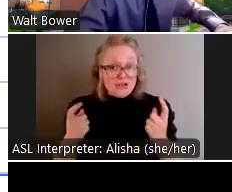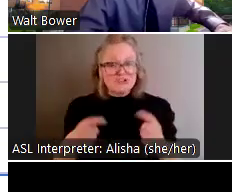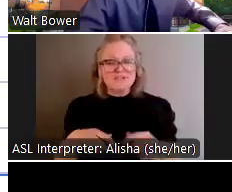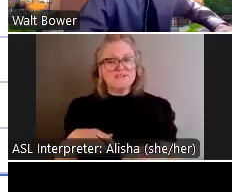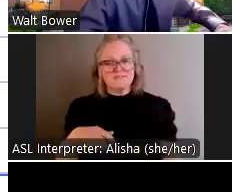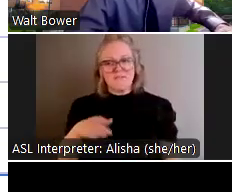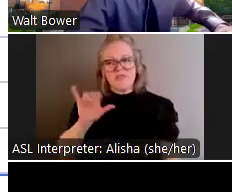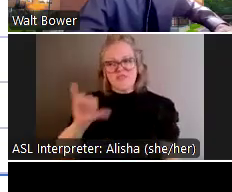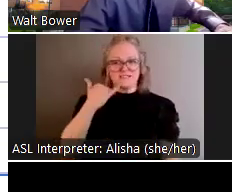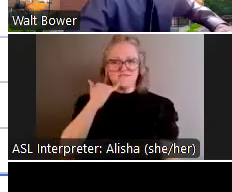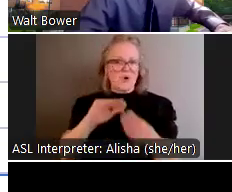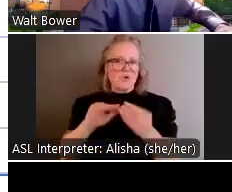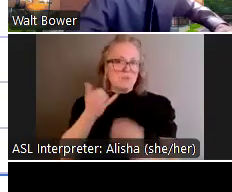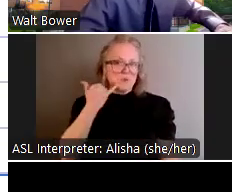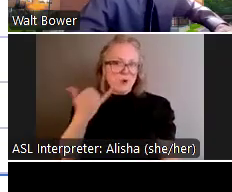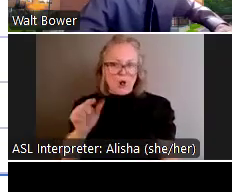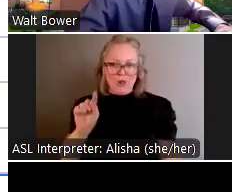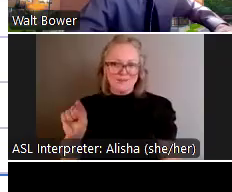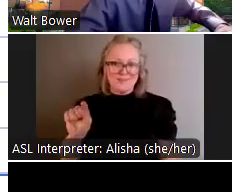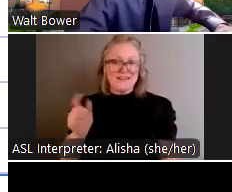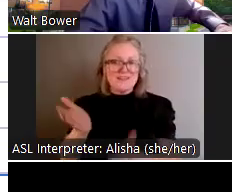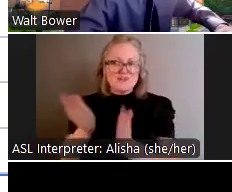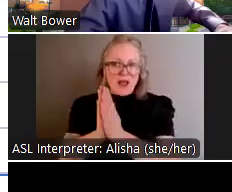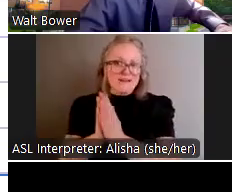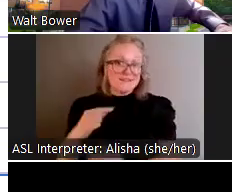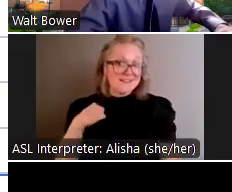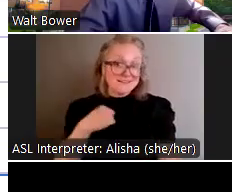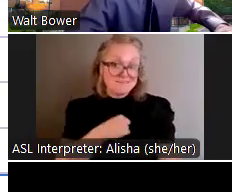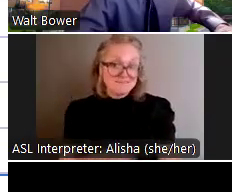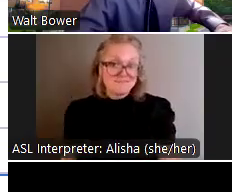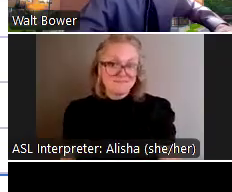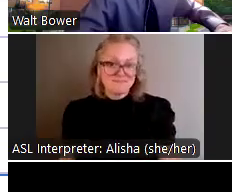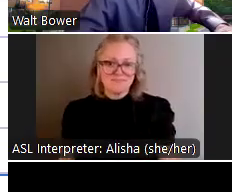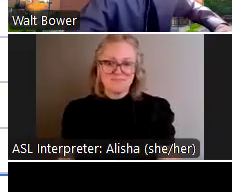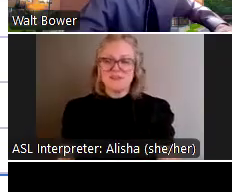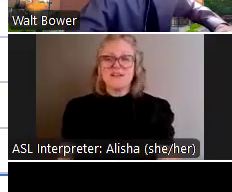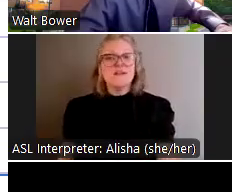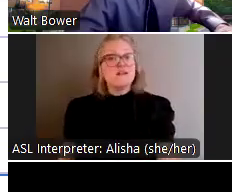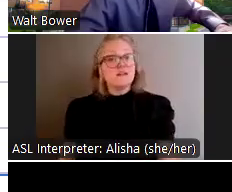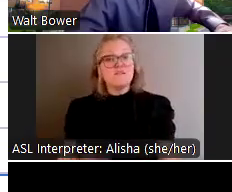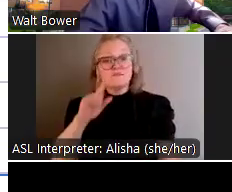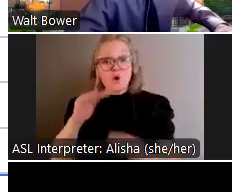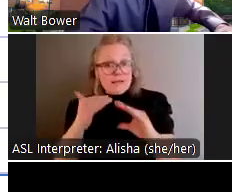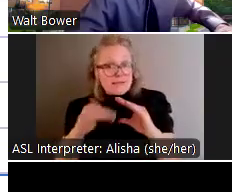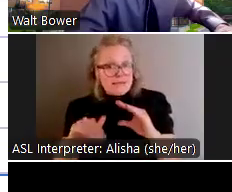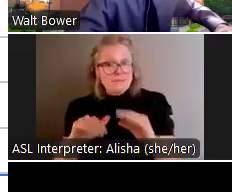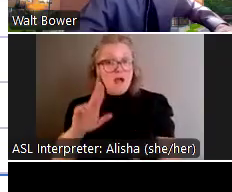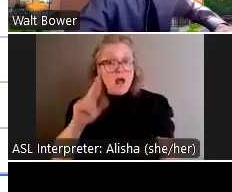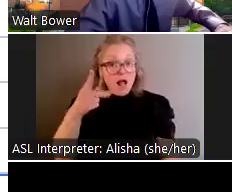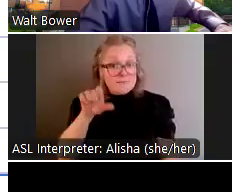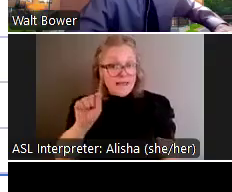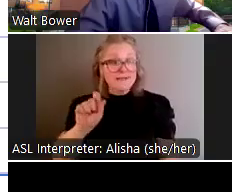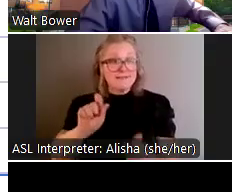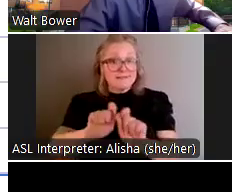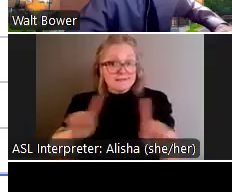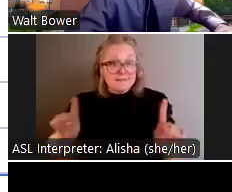that number a call and to ask us. To receive email updates, Medicaid public